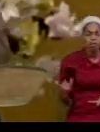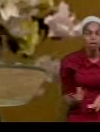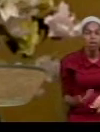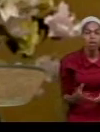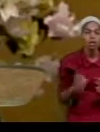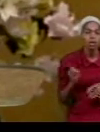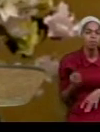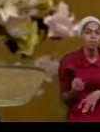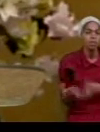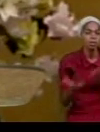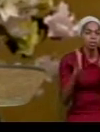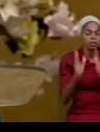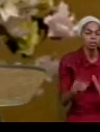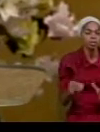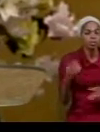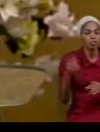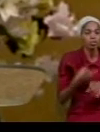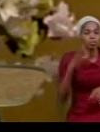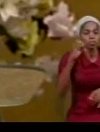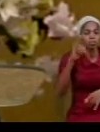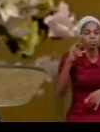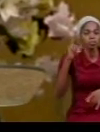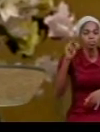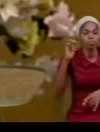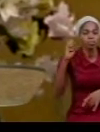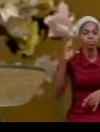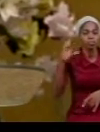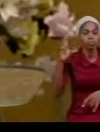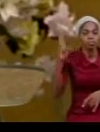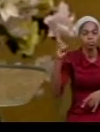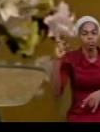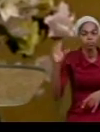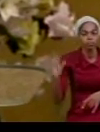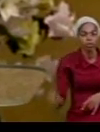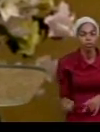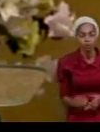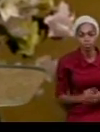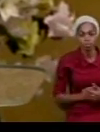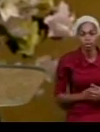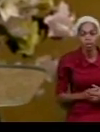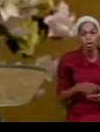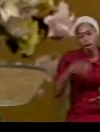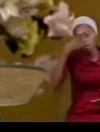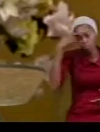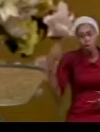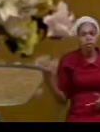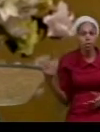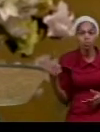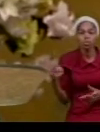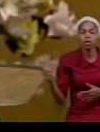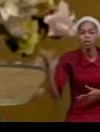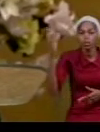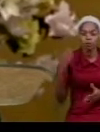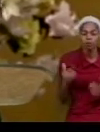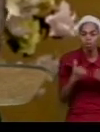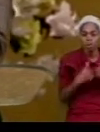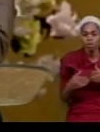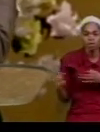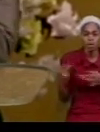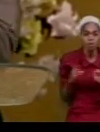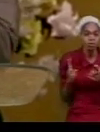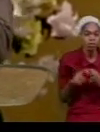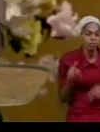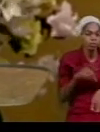knocking. And because God has revealed it, and the Spirit of God now corroborated that, confirmed that, he